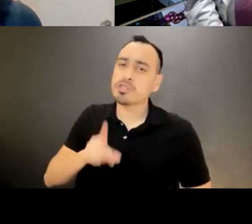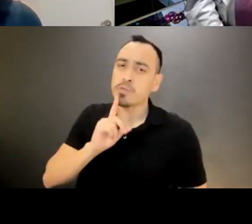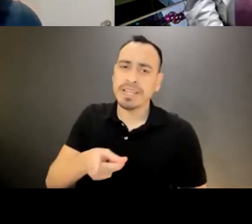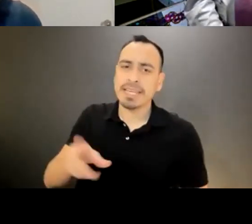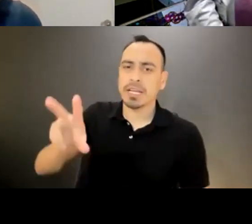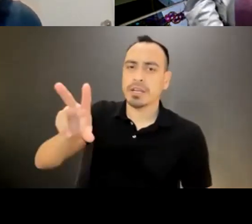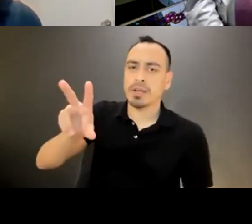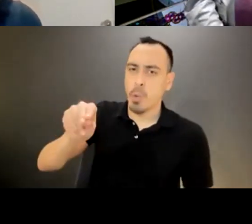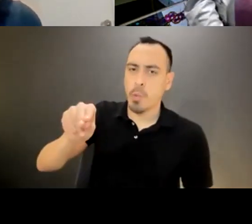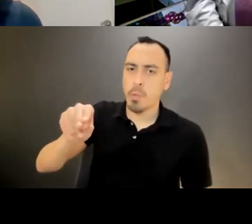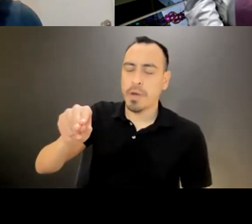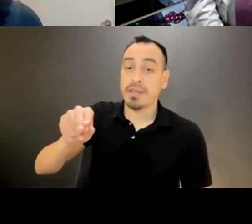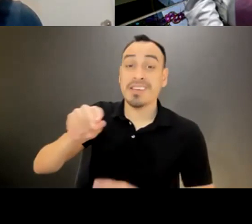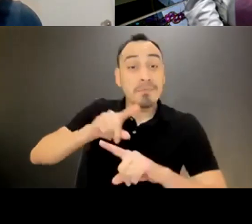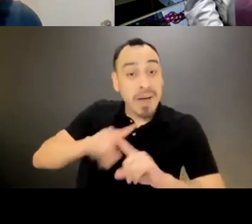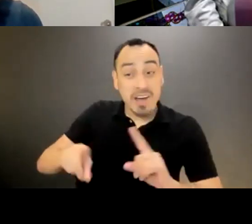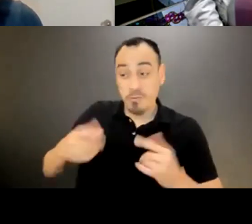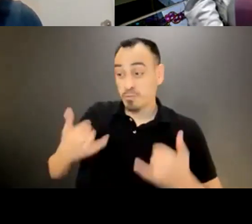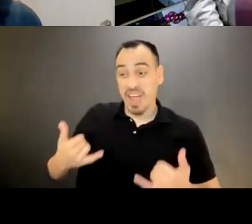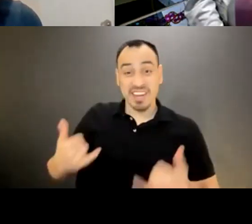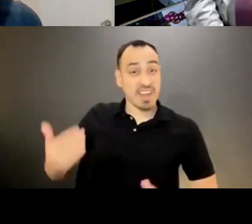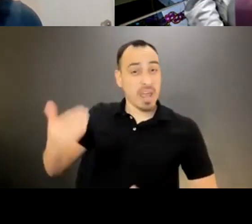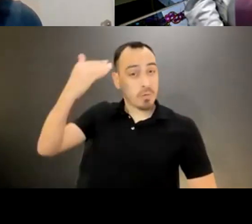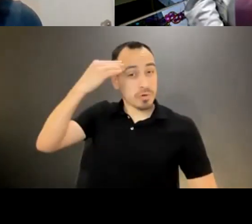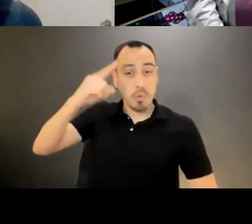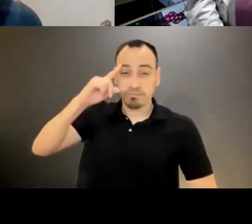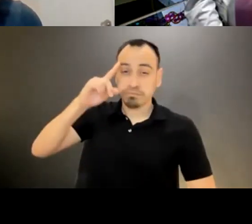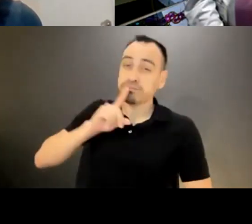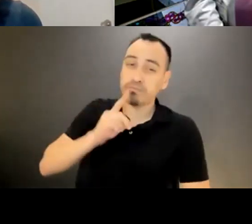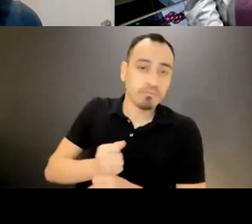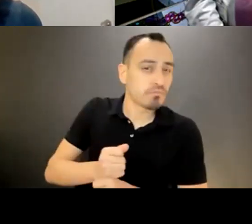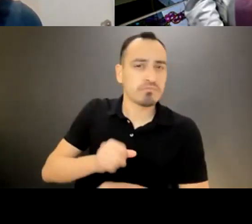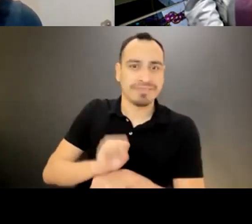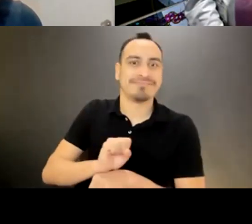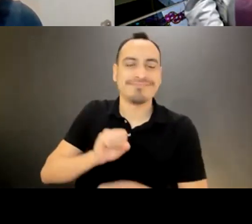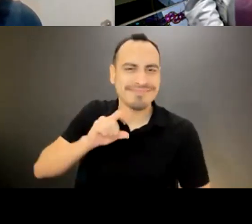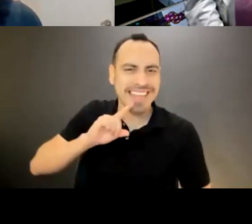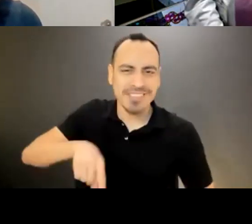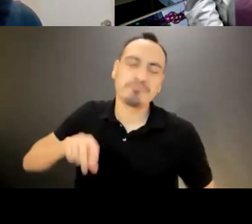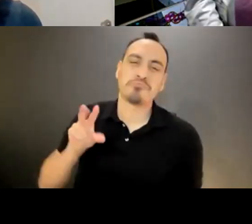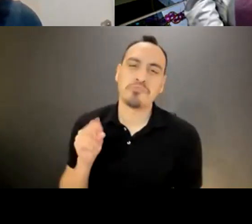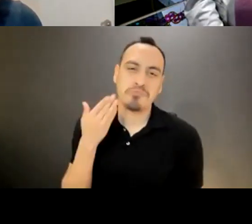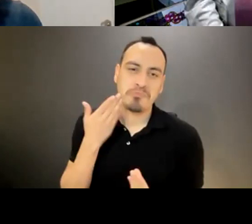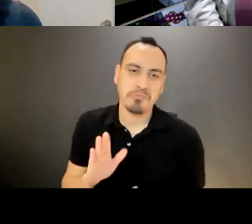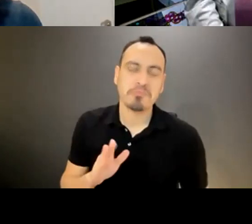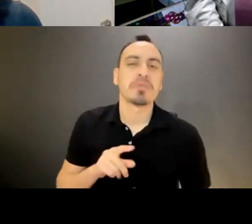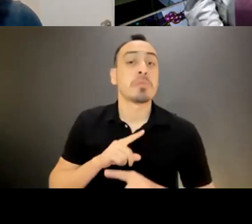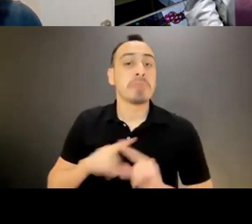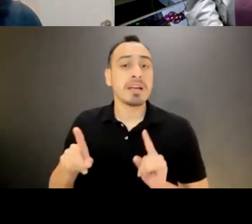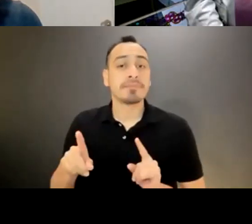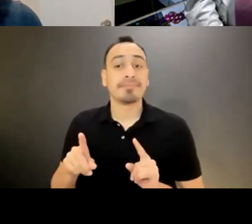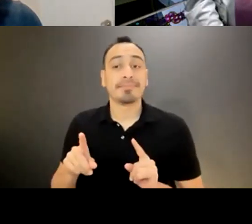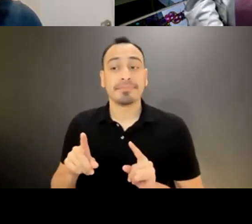don't know that answer right now. So the way that these studies have been done is they